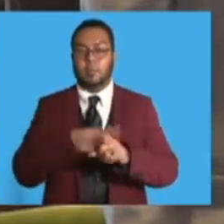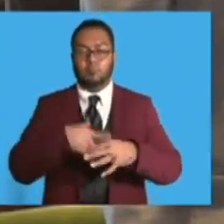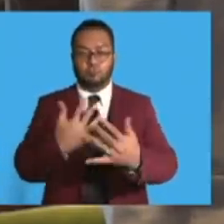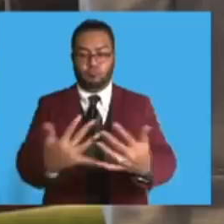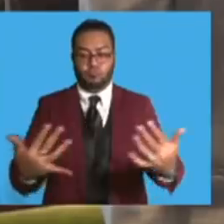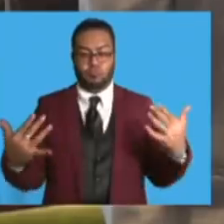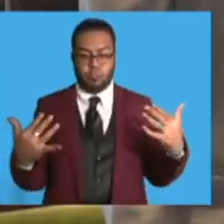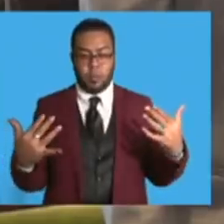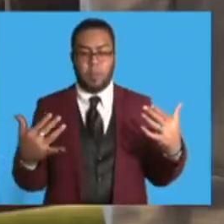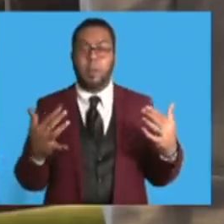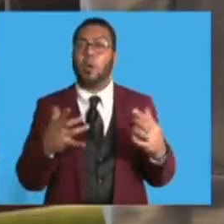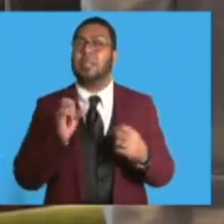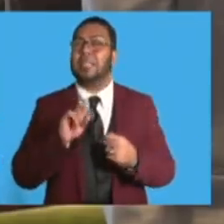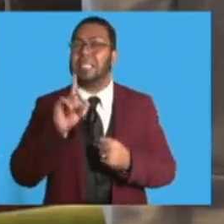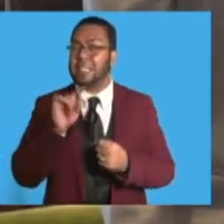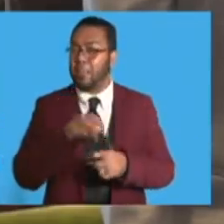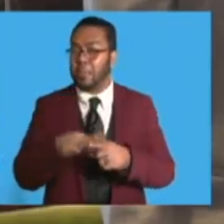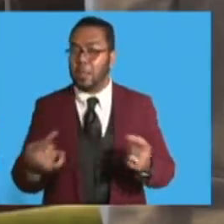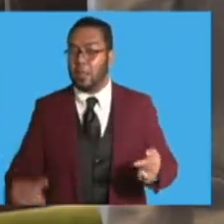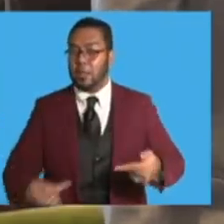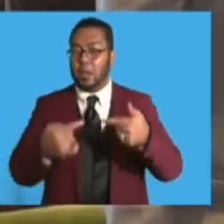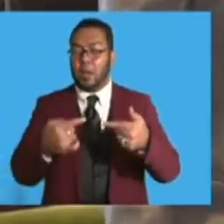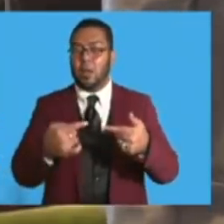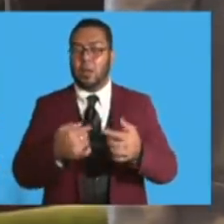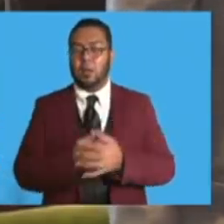just in case they did something that would go